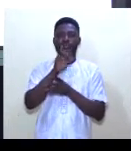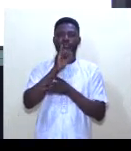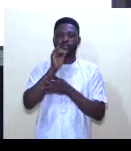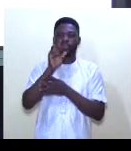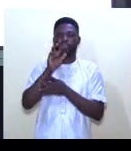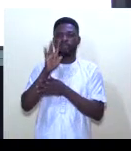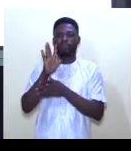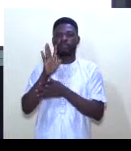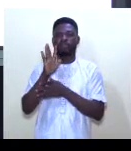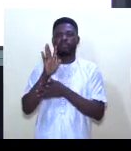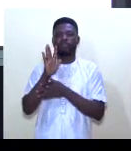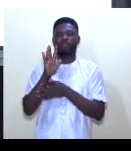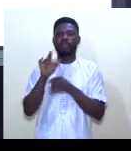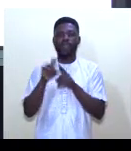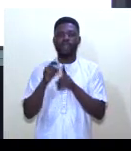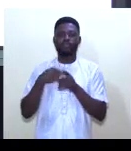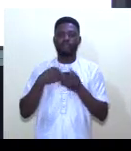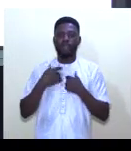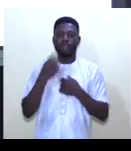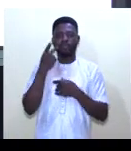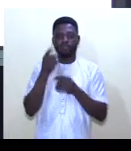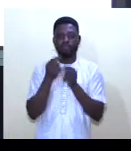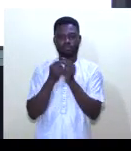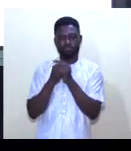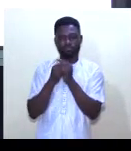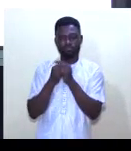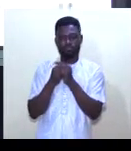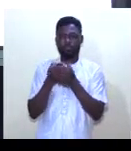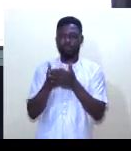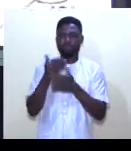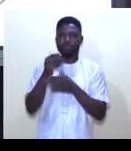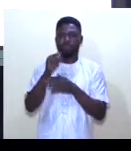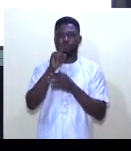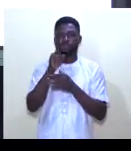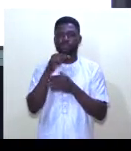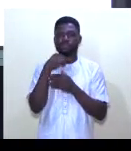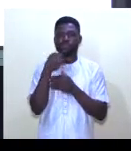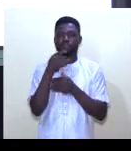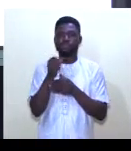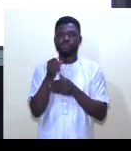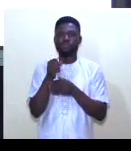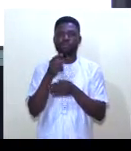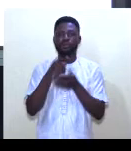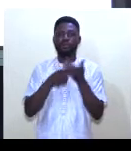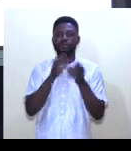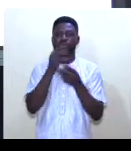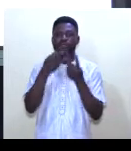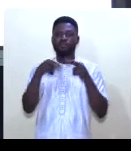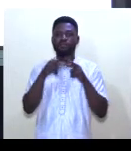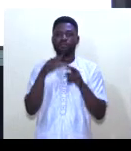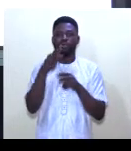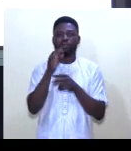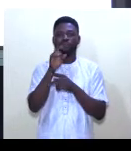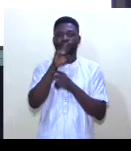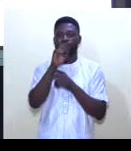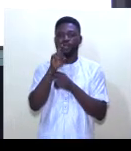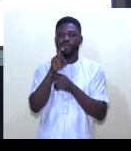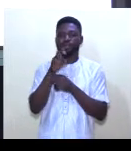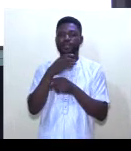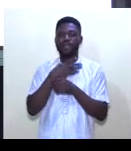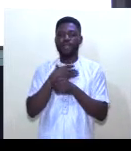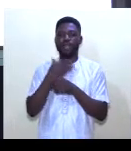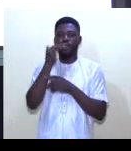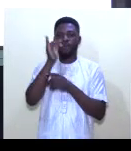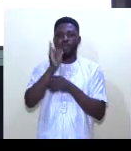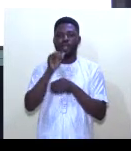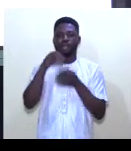is 35, as we have seen. The next question says, what is the value of